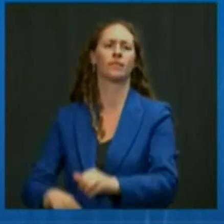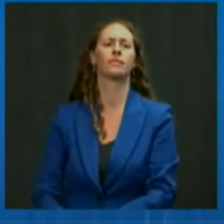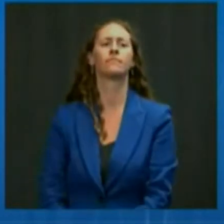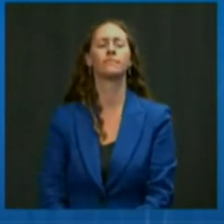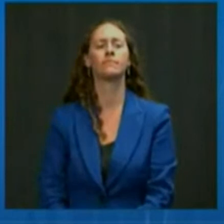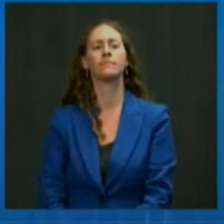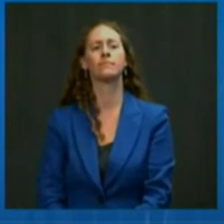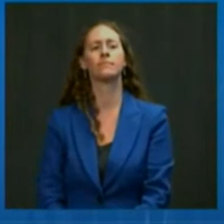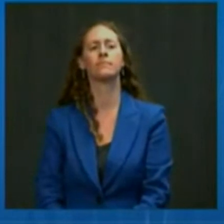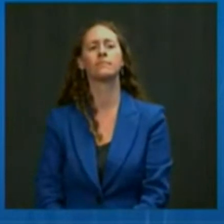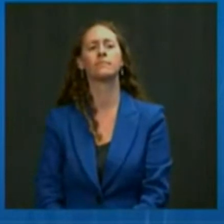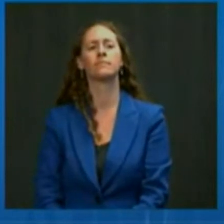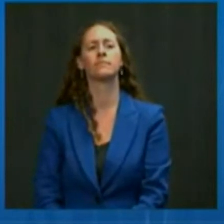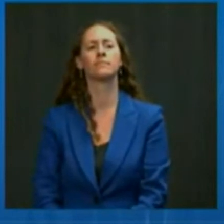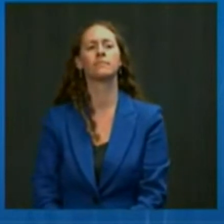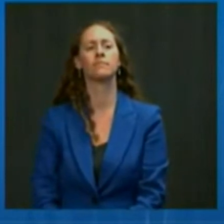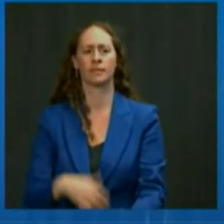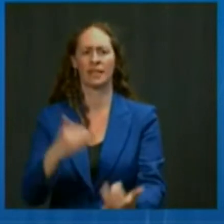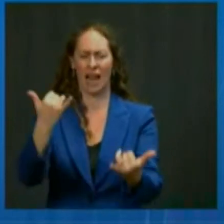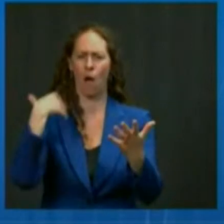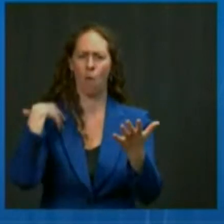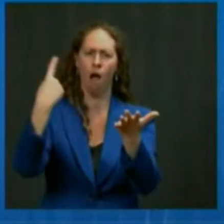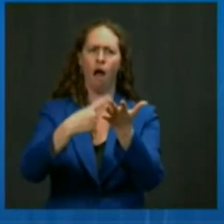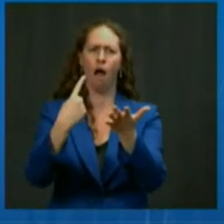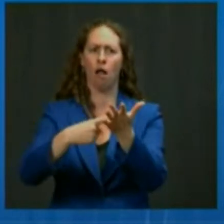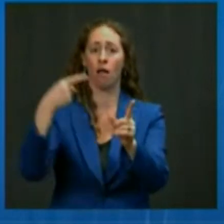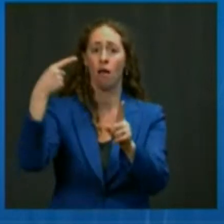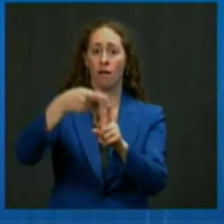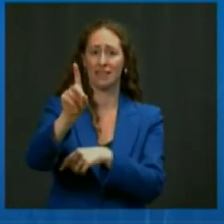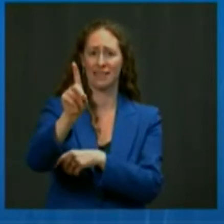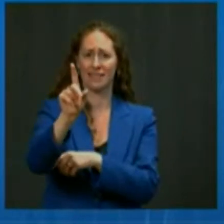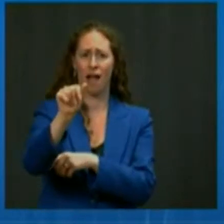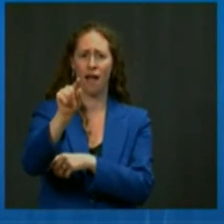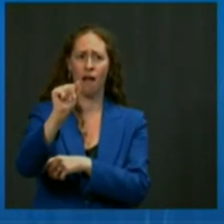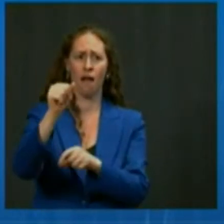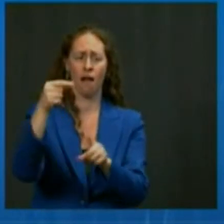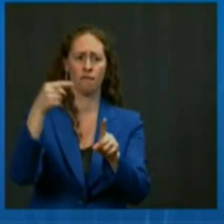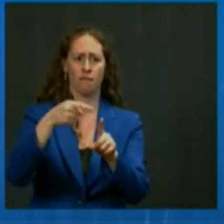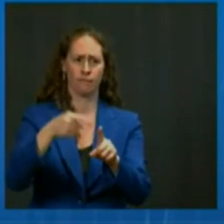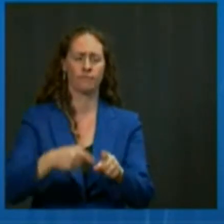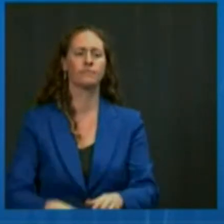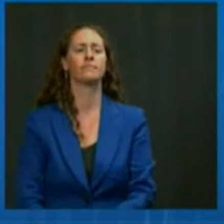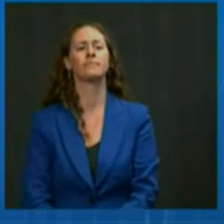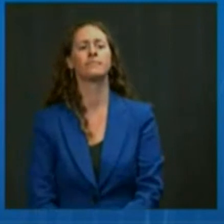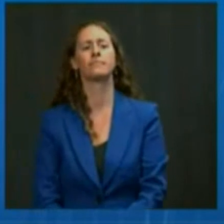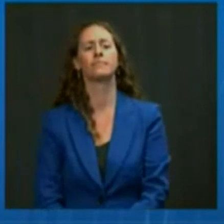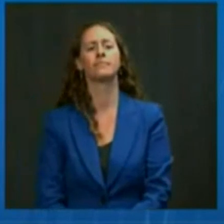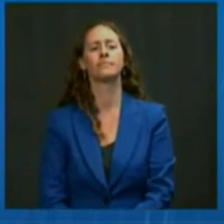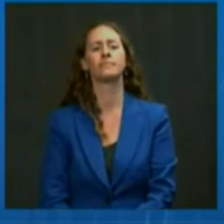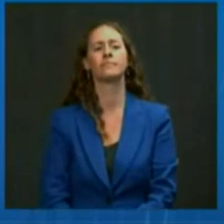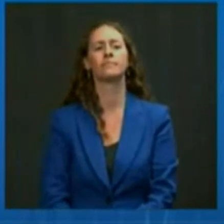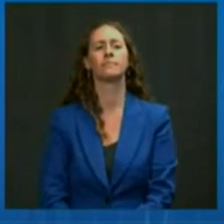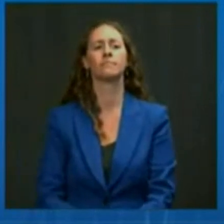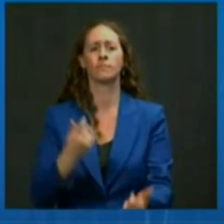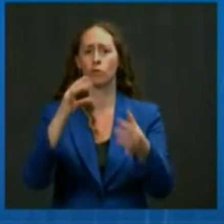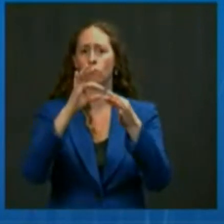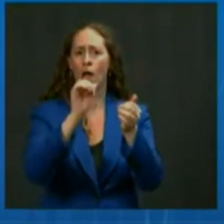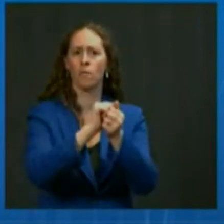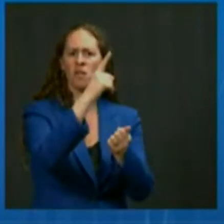the data. On this slide, you will see 2 studies, one from New York and one an analysis of data from the Mayo